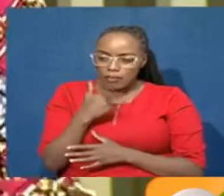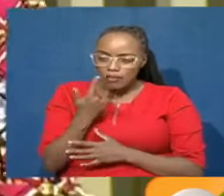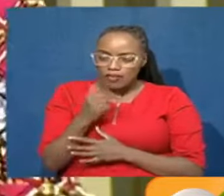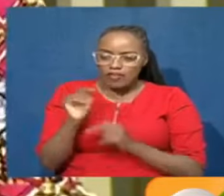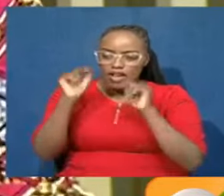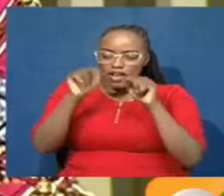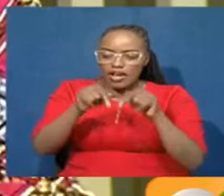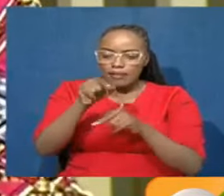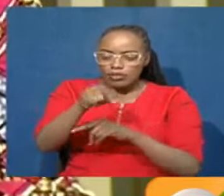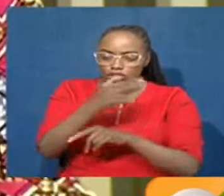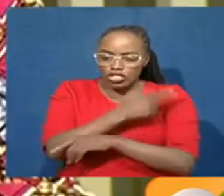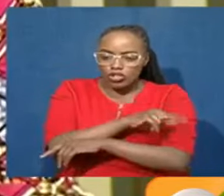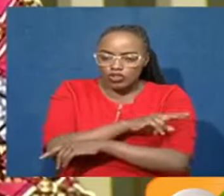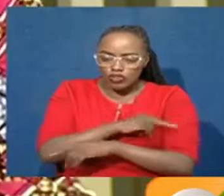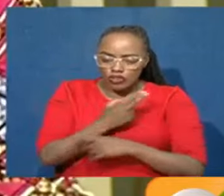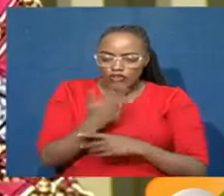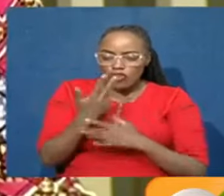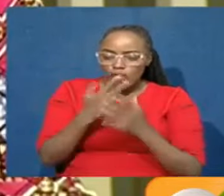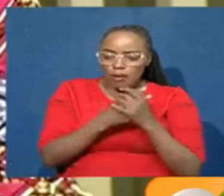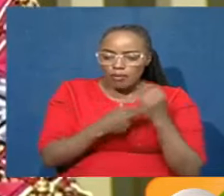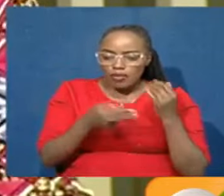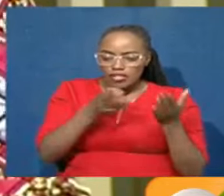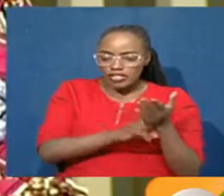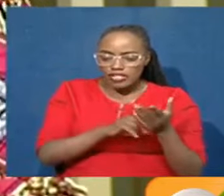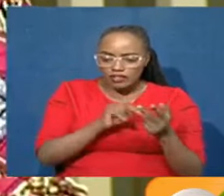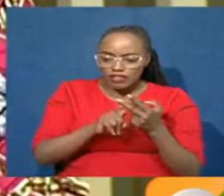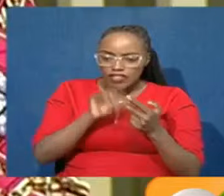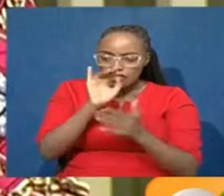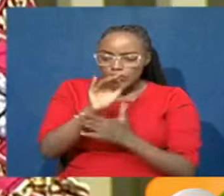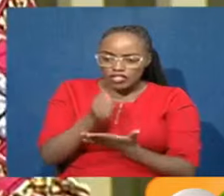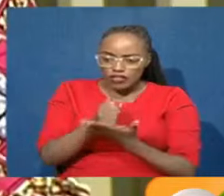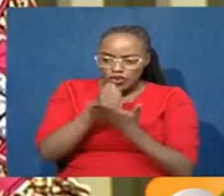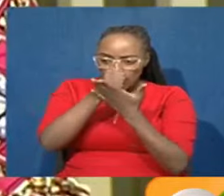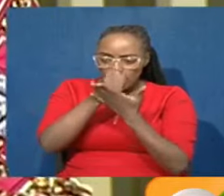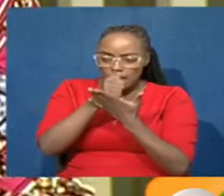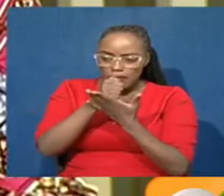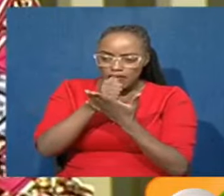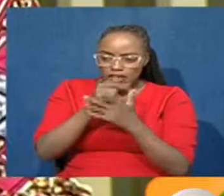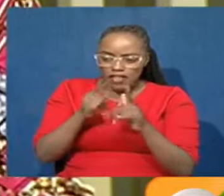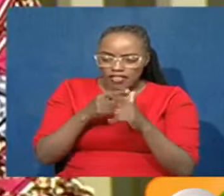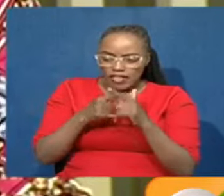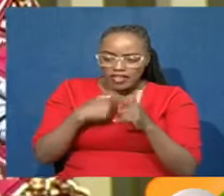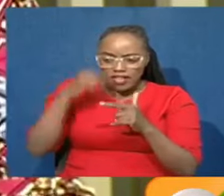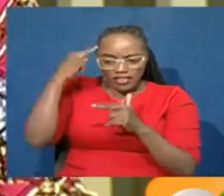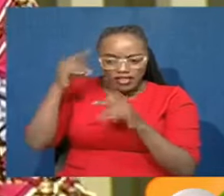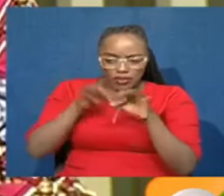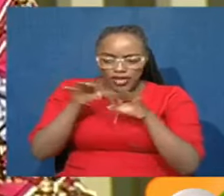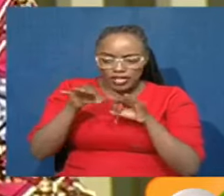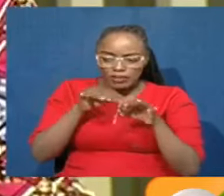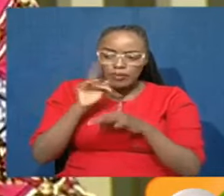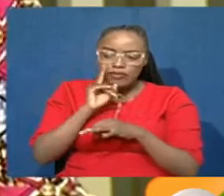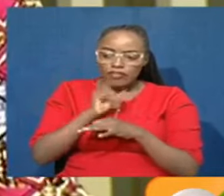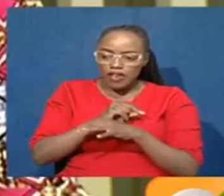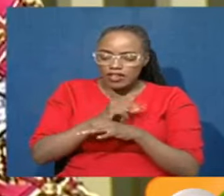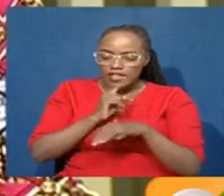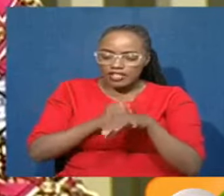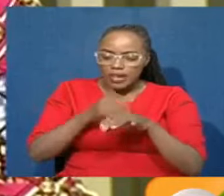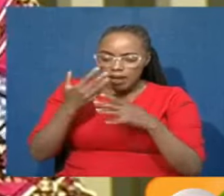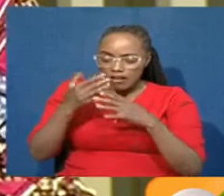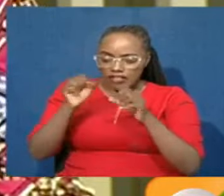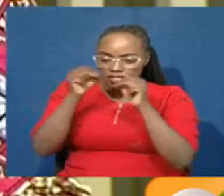to the facilities for both registration and also to seek assistance. And we've experienced sometimes when we have systems are